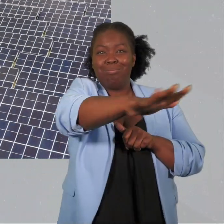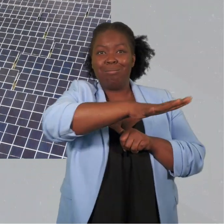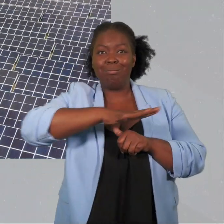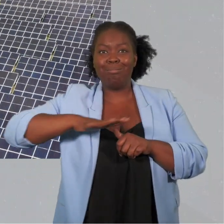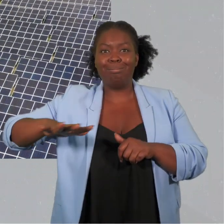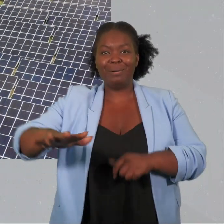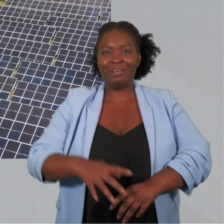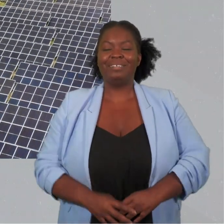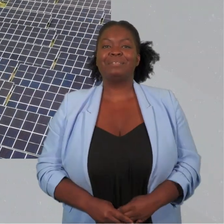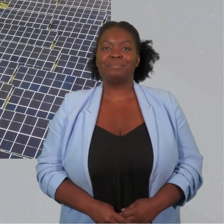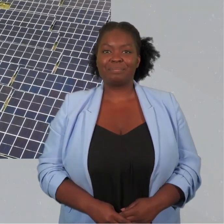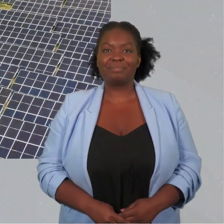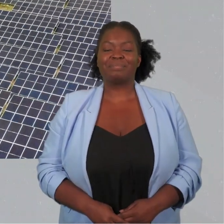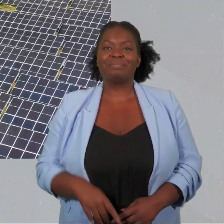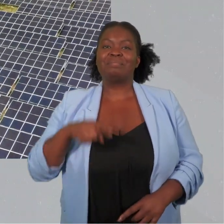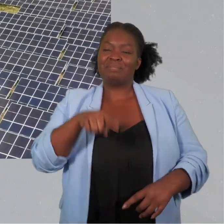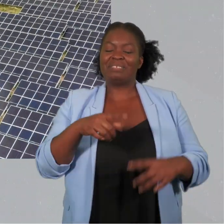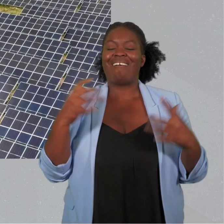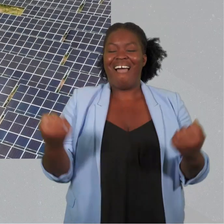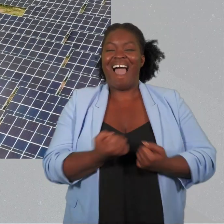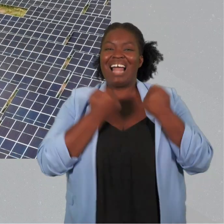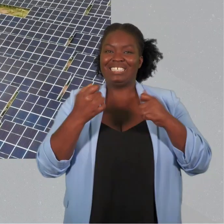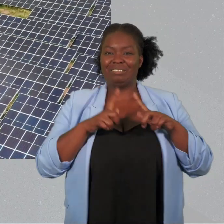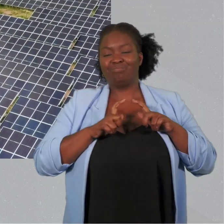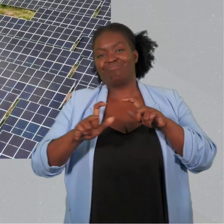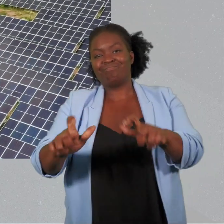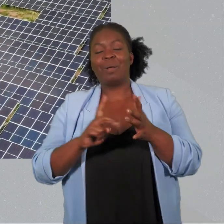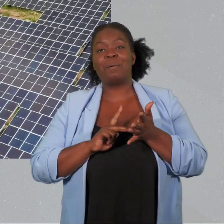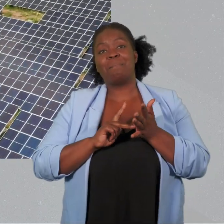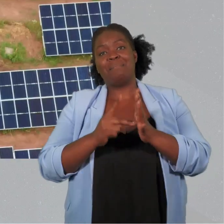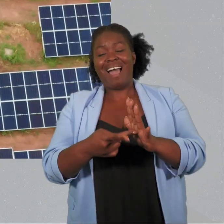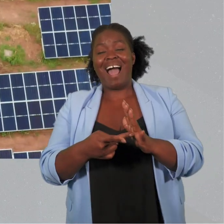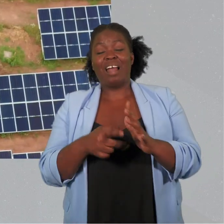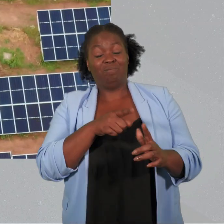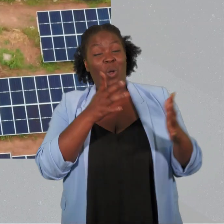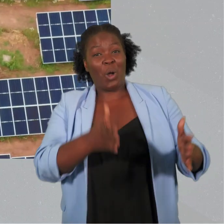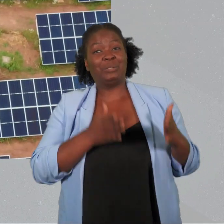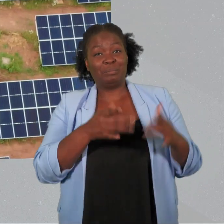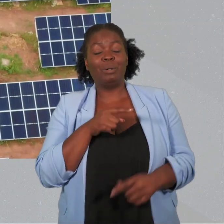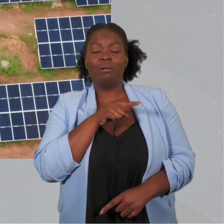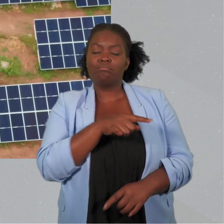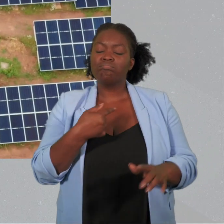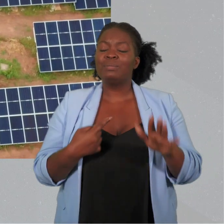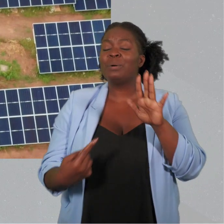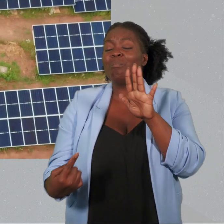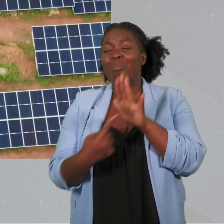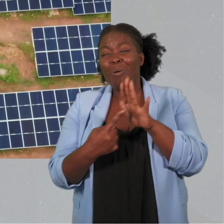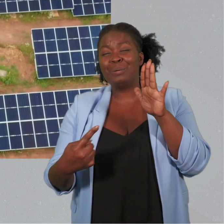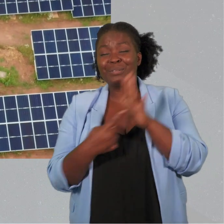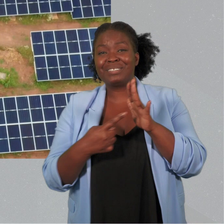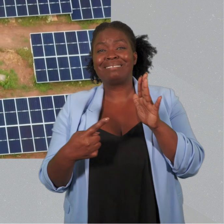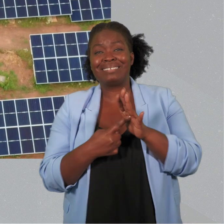This is part of the energy resiliency plan that the trust has. It plays a vital part of